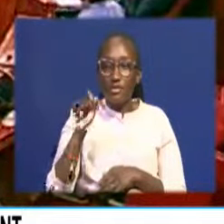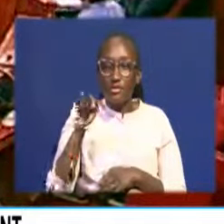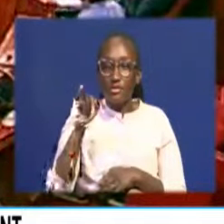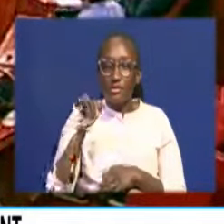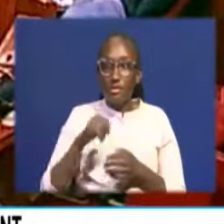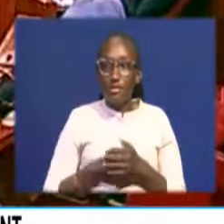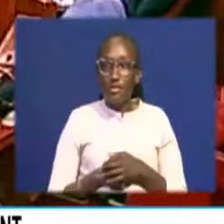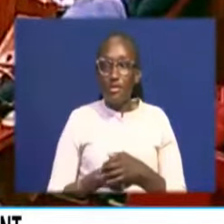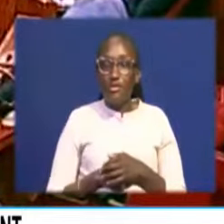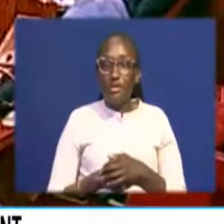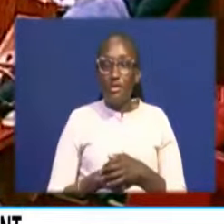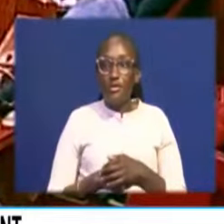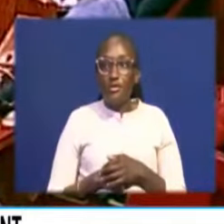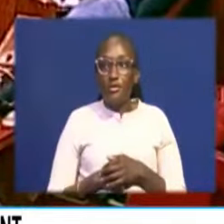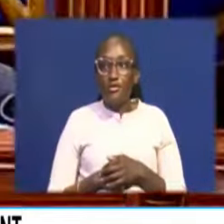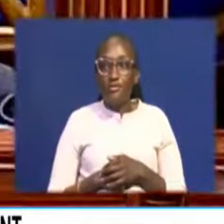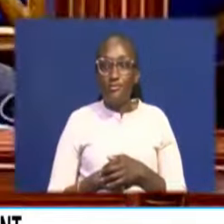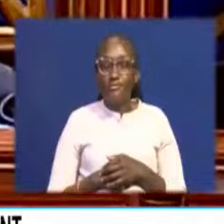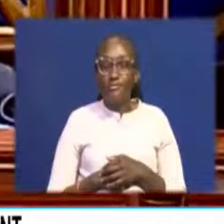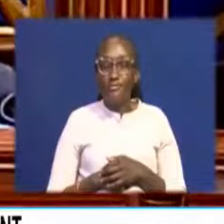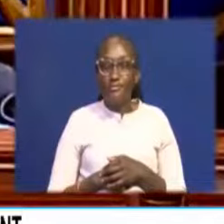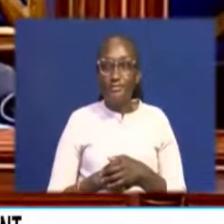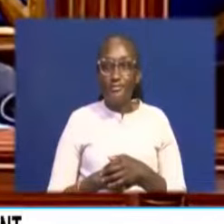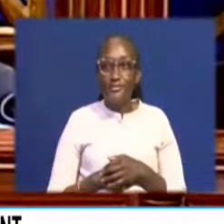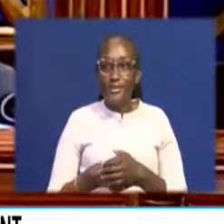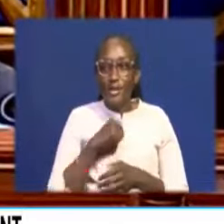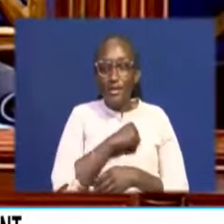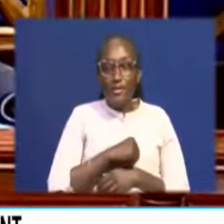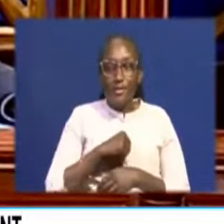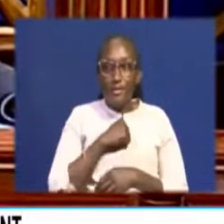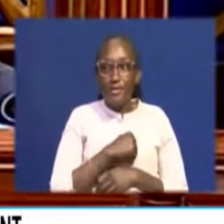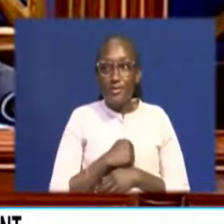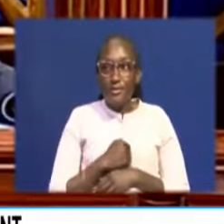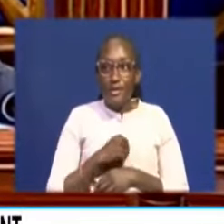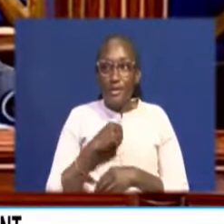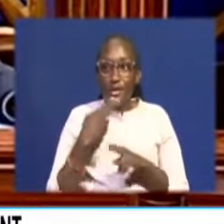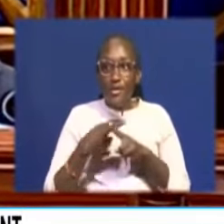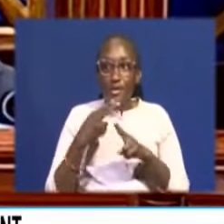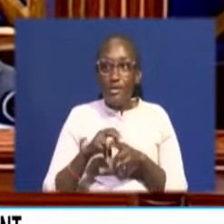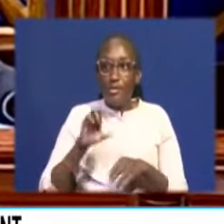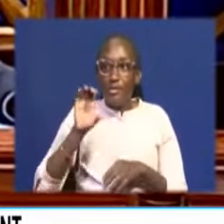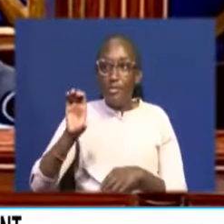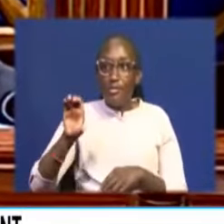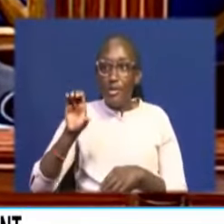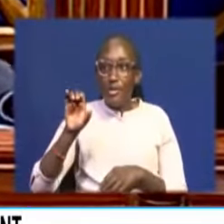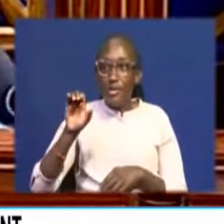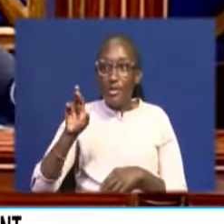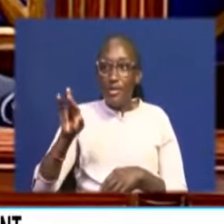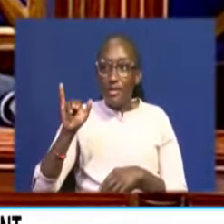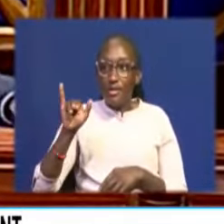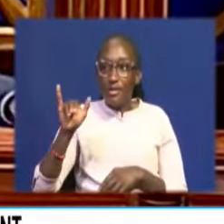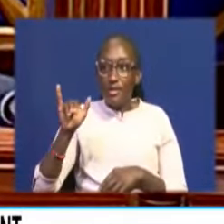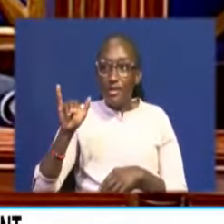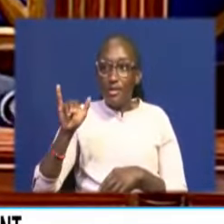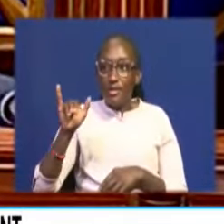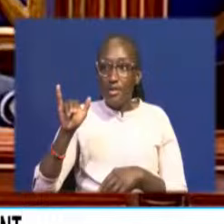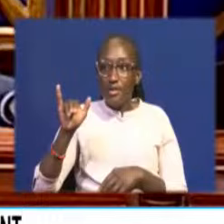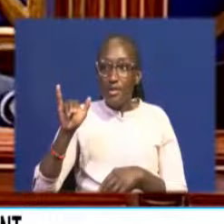So, Asige. My apologies, Senator Crystal. Apology accepted. Thank you very much, Speaker. I had